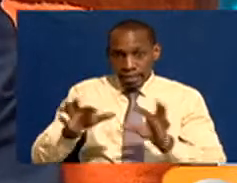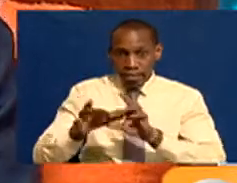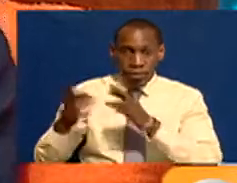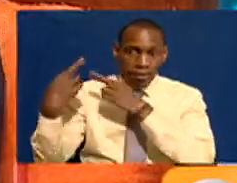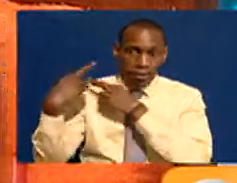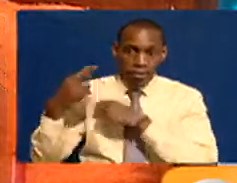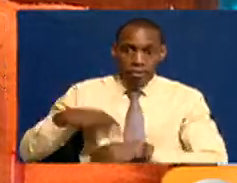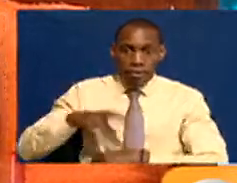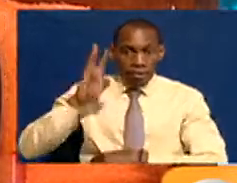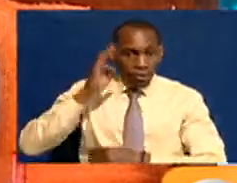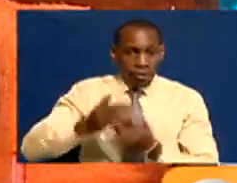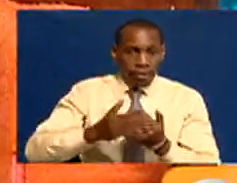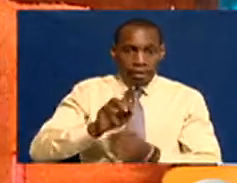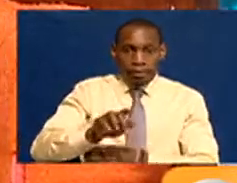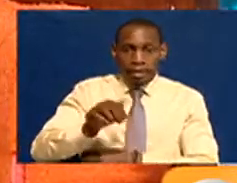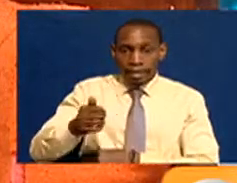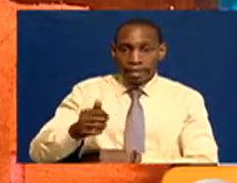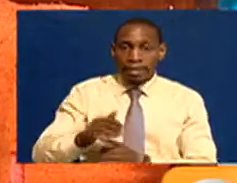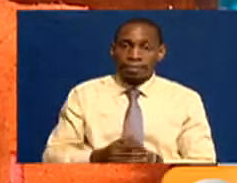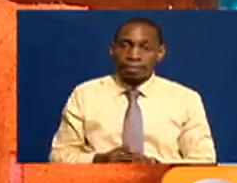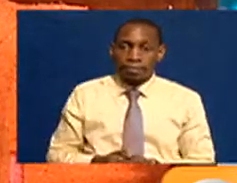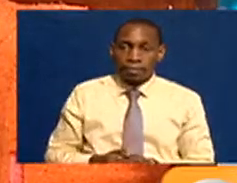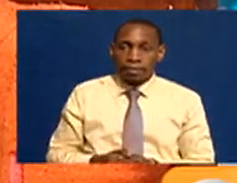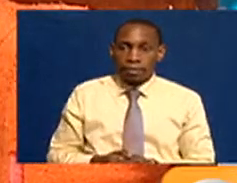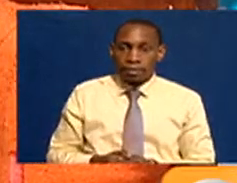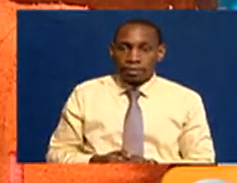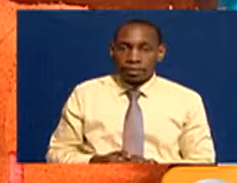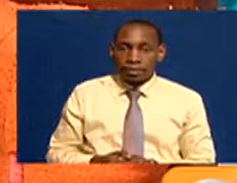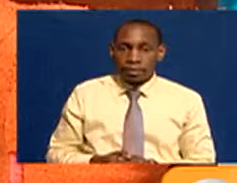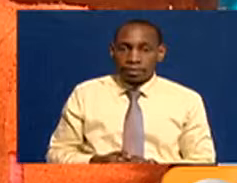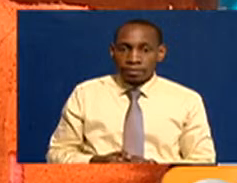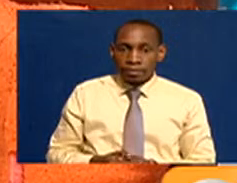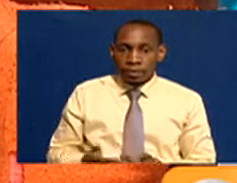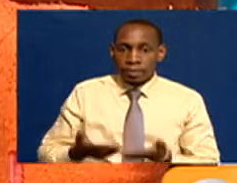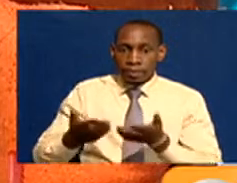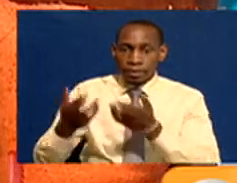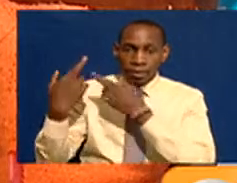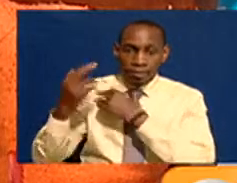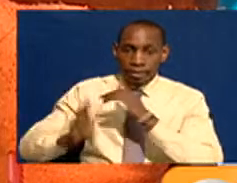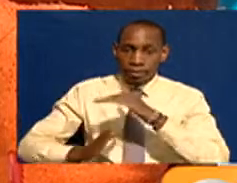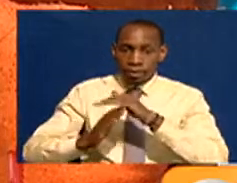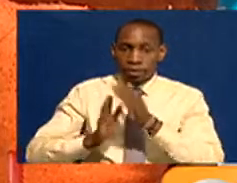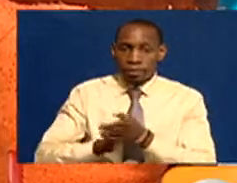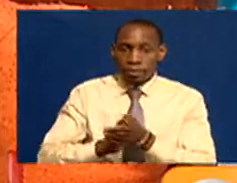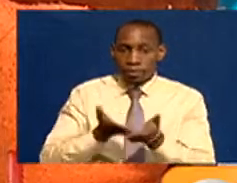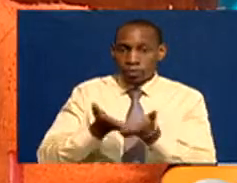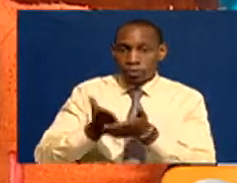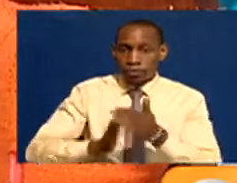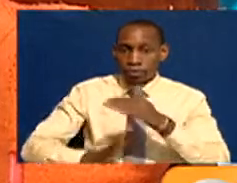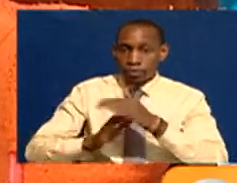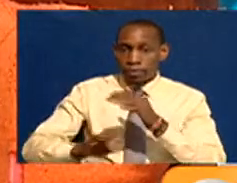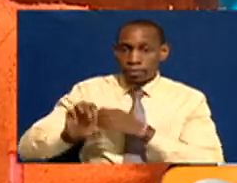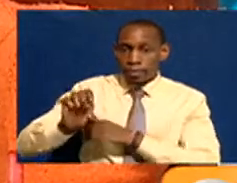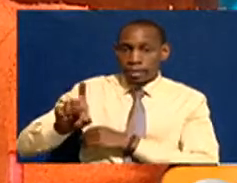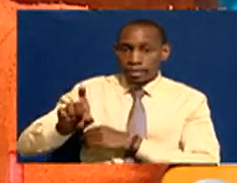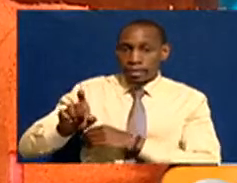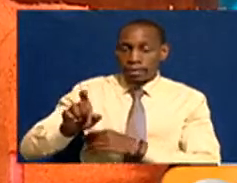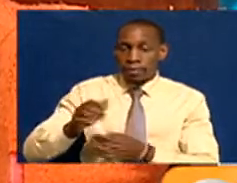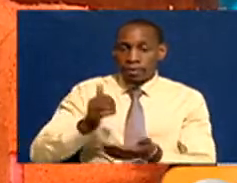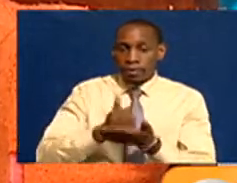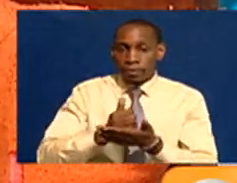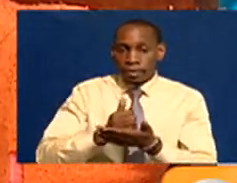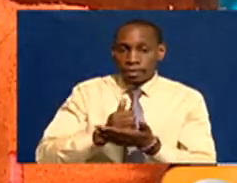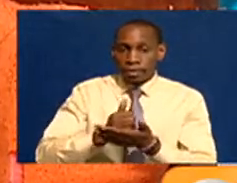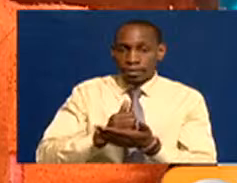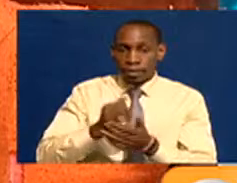we shall look after each other, sisters and brothers who have been given the highest responsibility to sit in the highest executive organ. To make